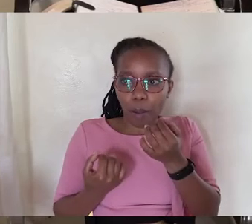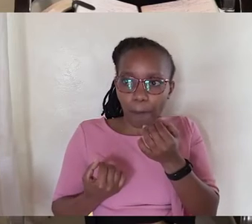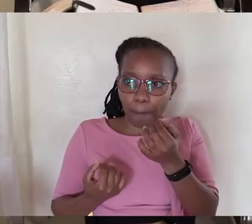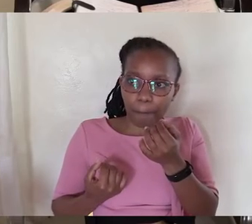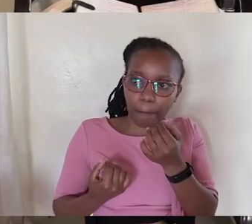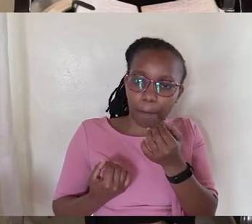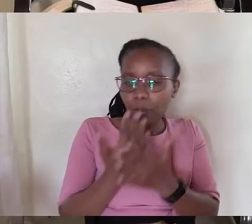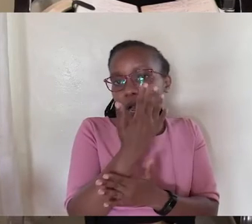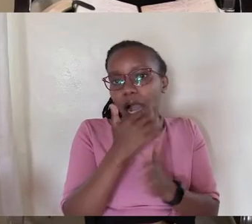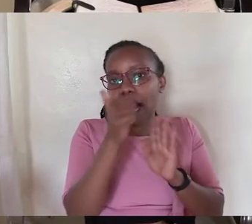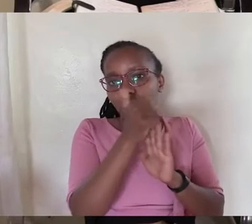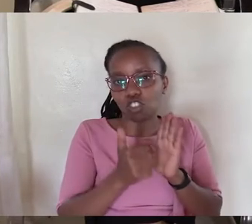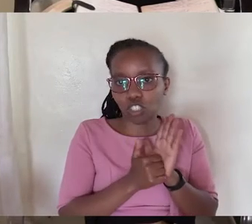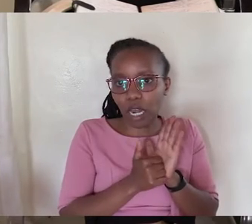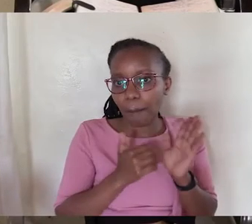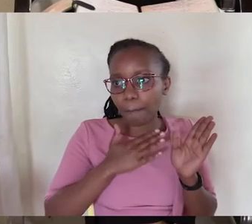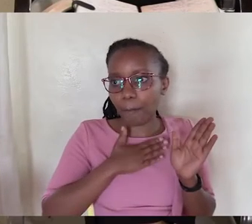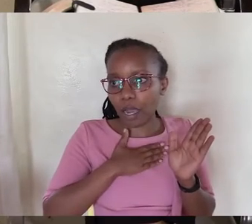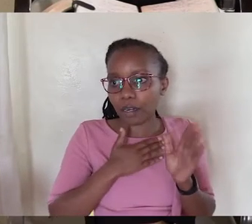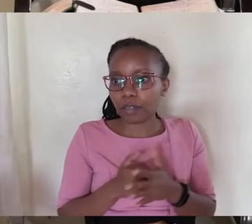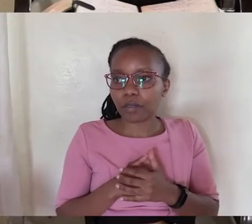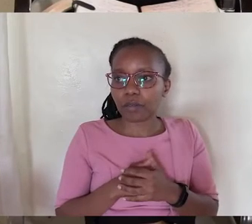Agenda was born.